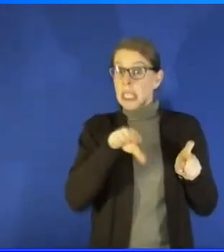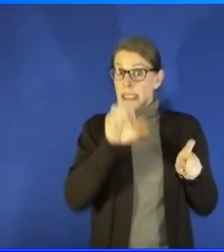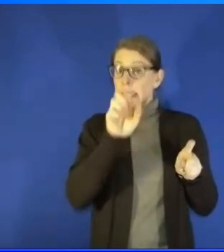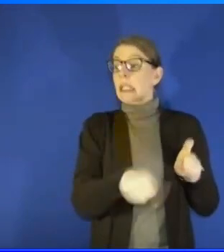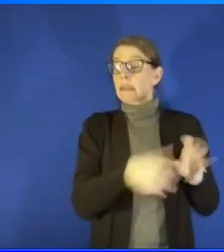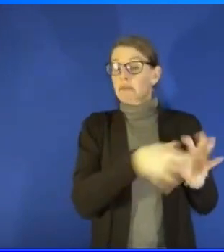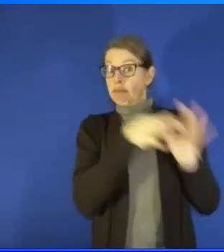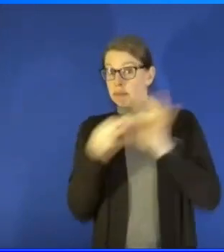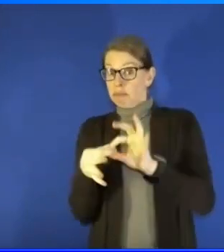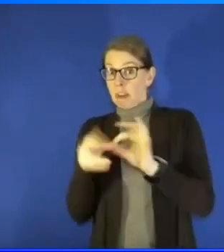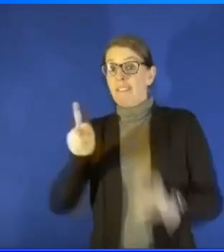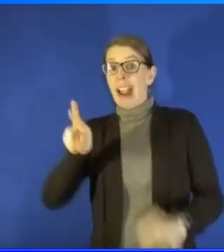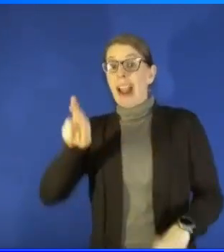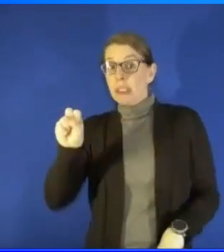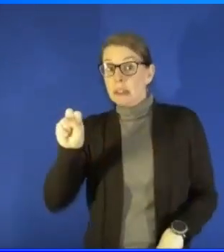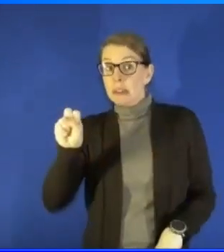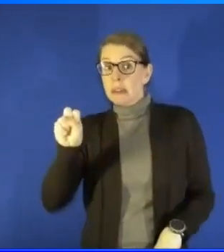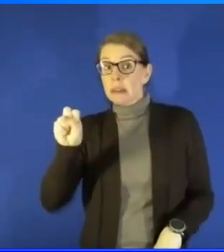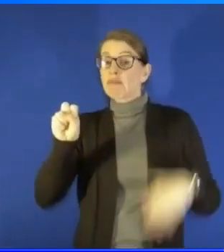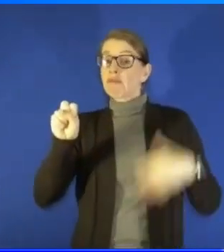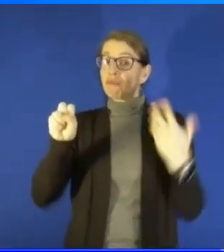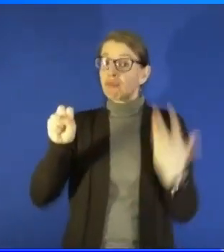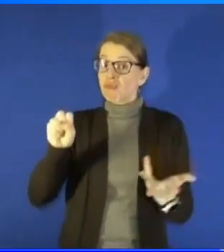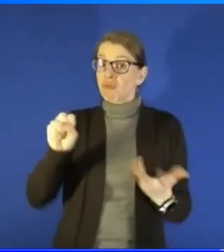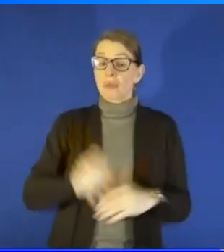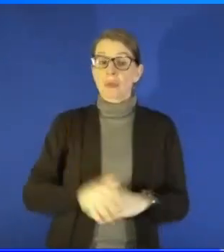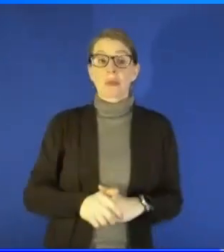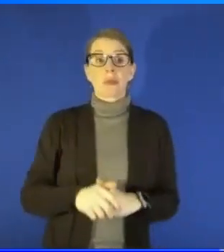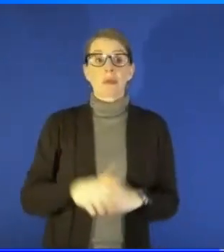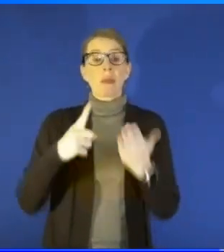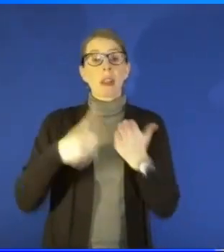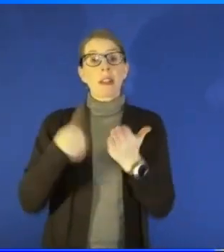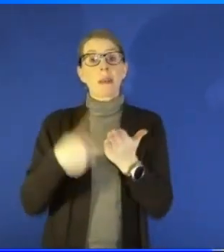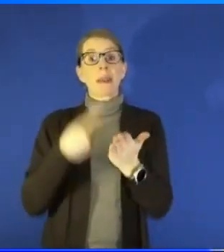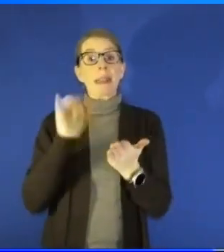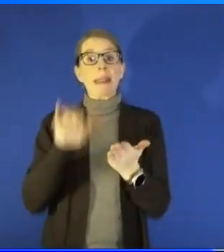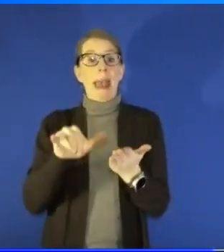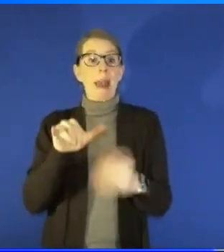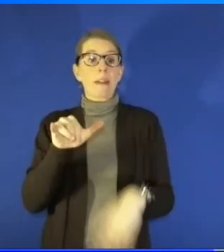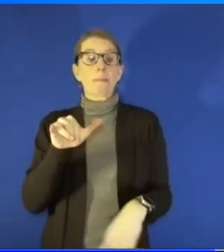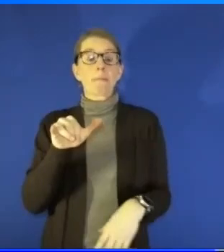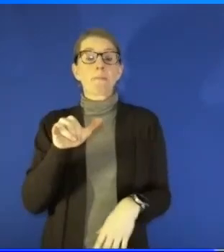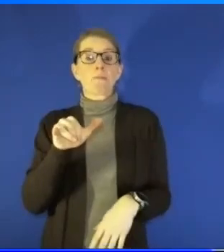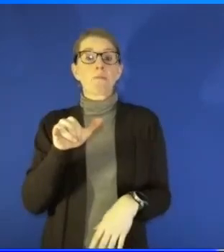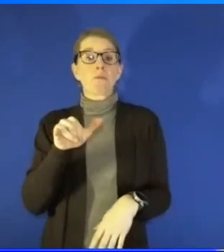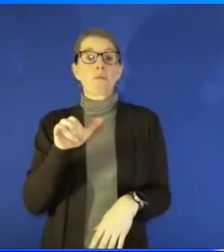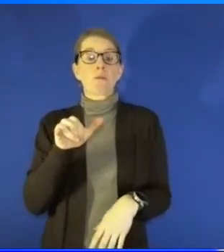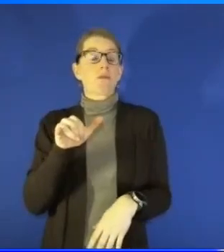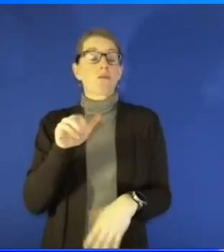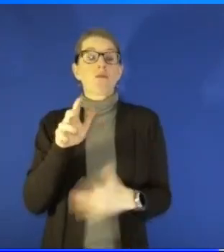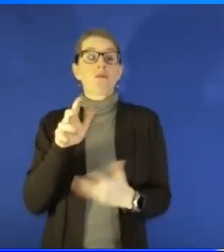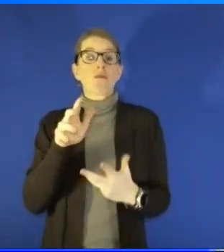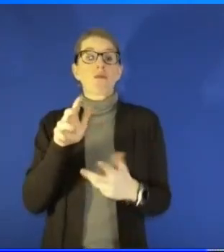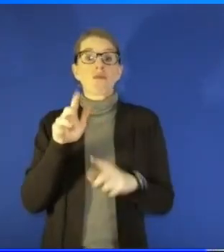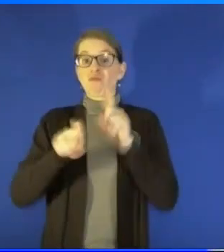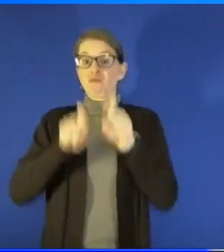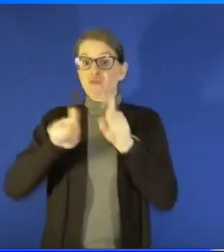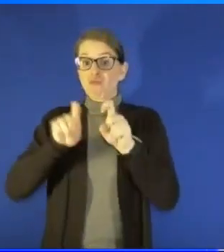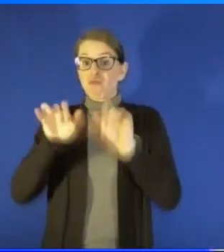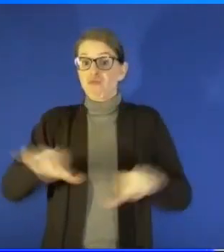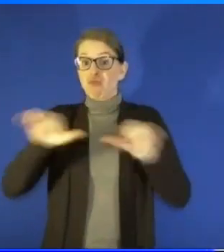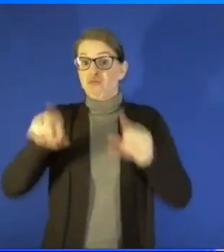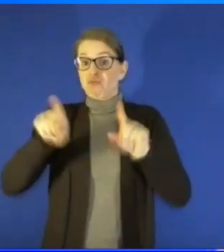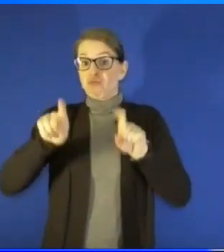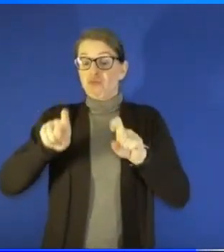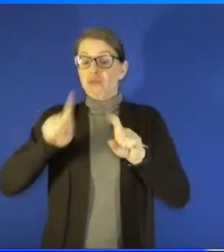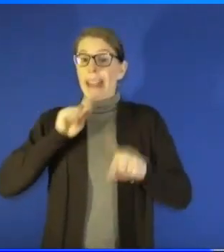virus? And sometimes that's going to be a battery of standardized questionnaire testing that helps